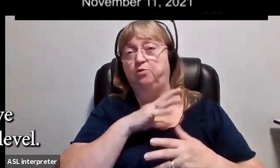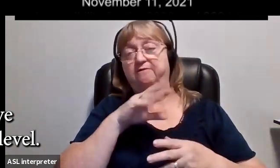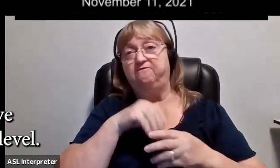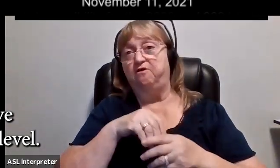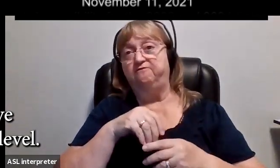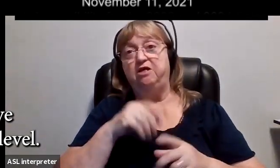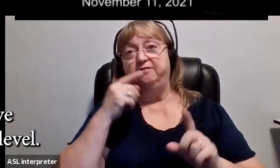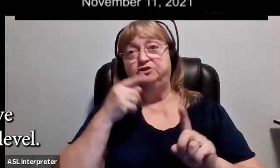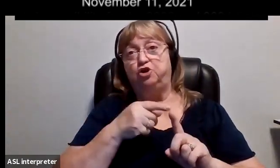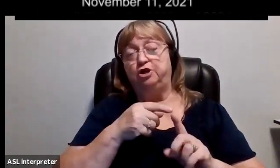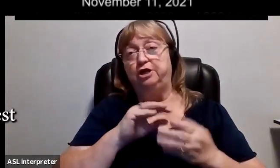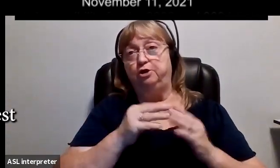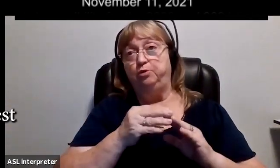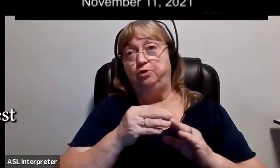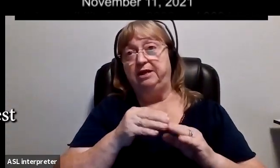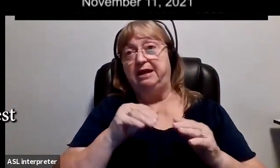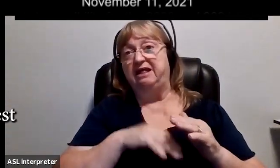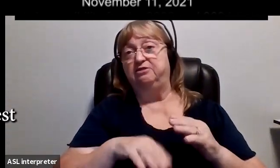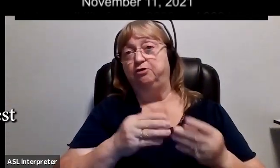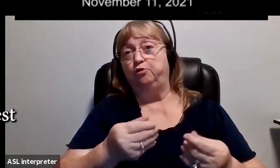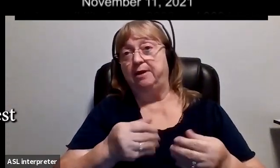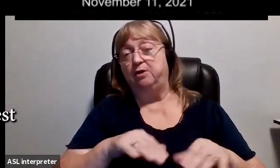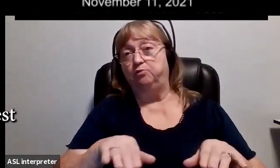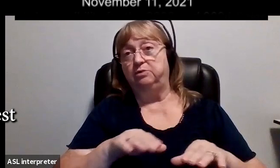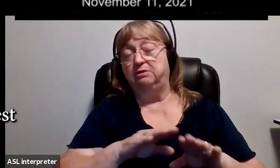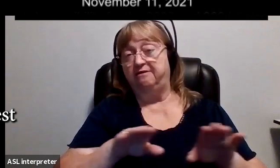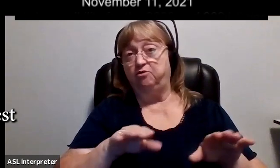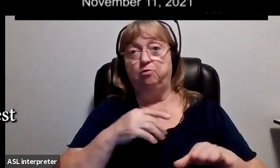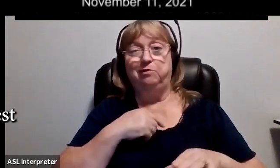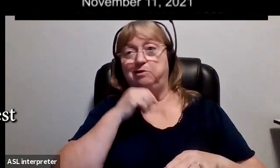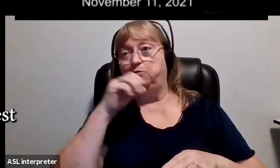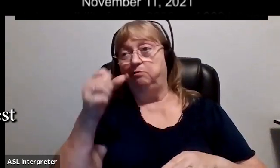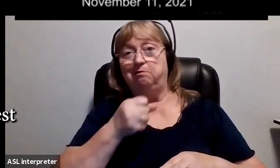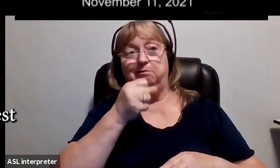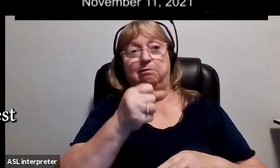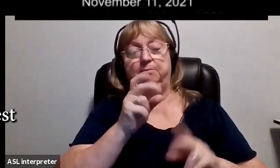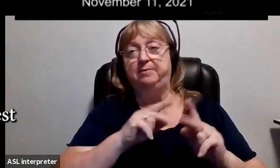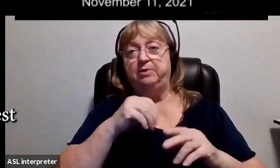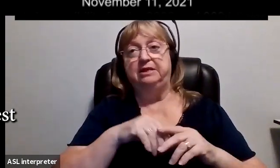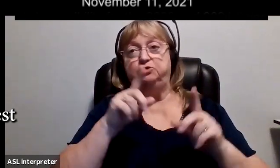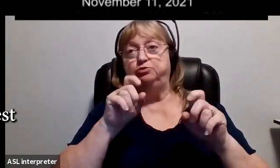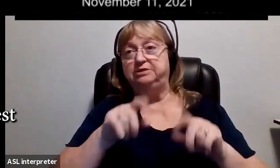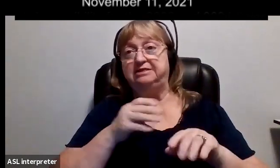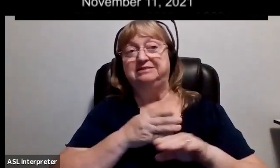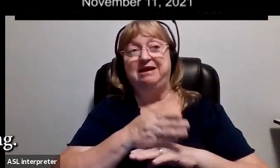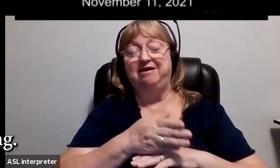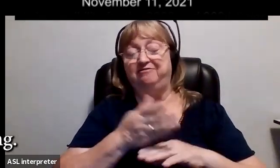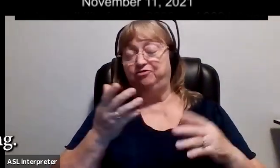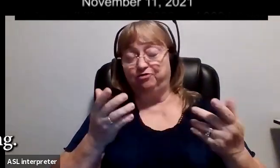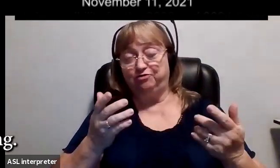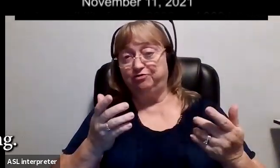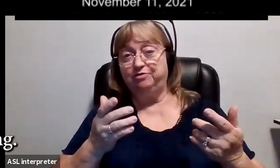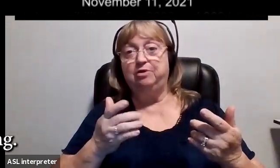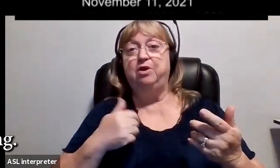community at the ground level. We don't bring it in, people in to test what we've done after the fact.